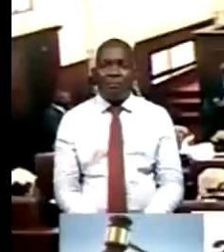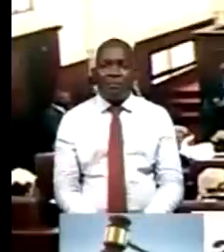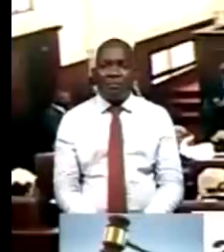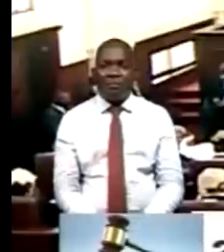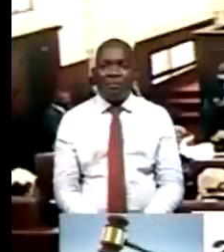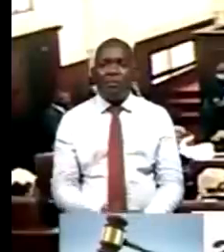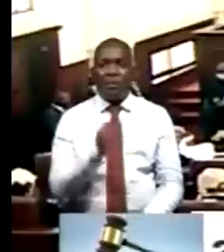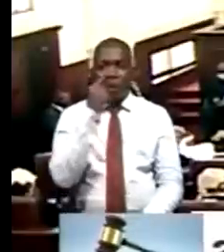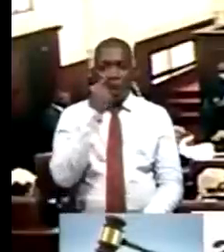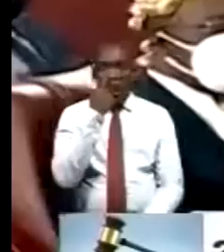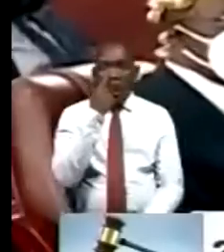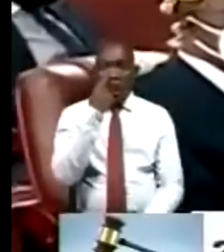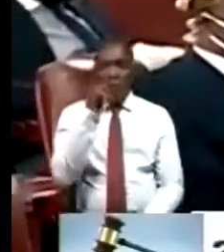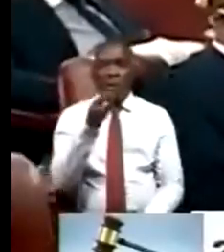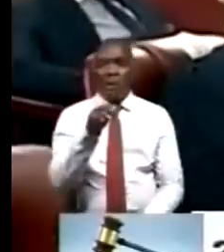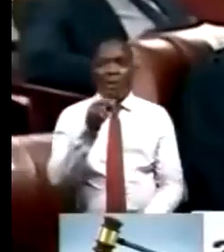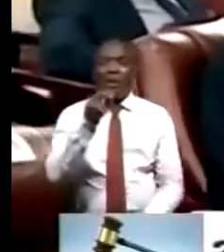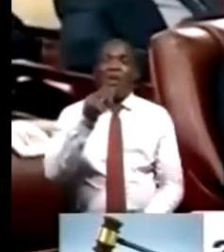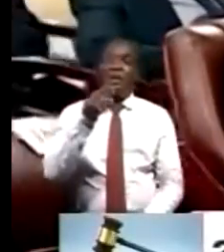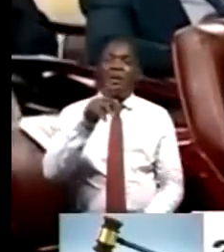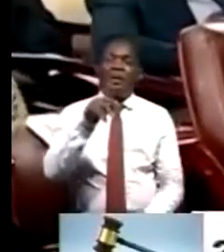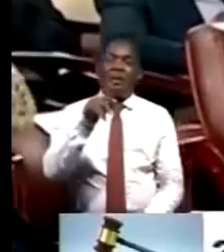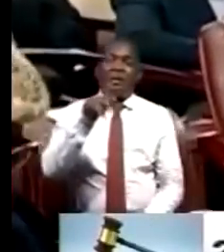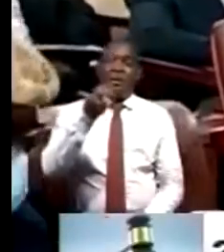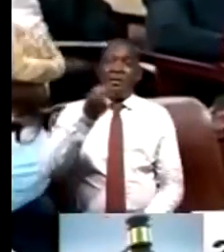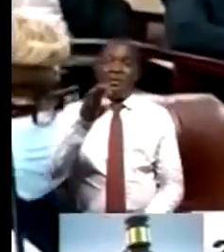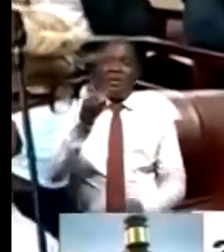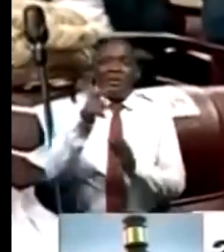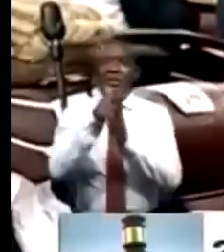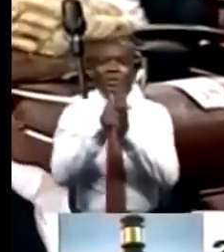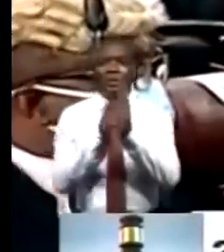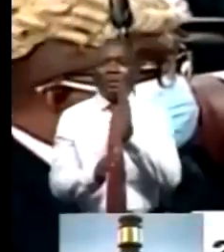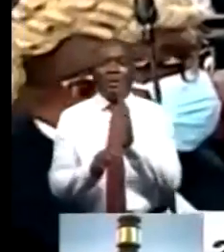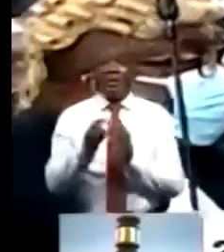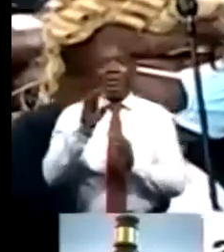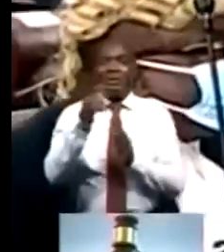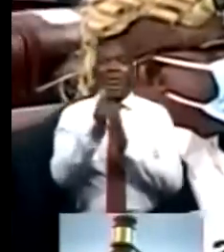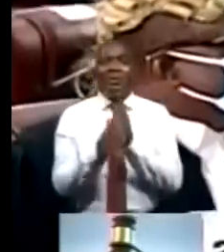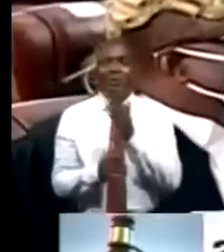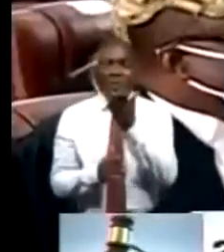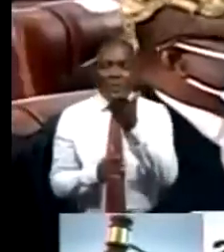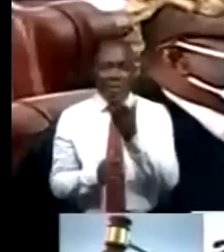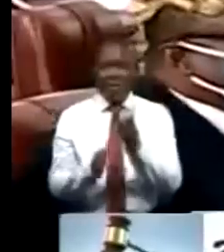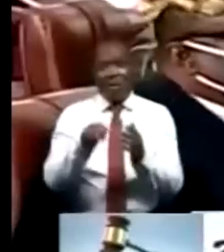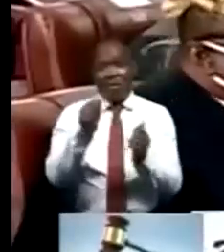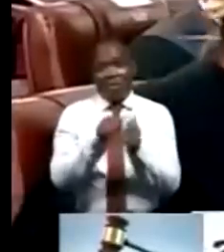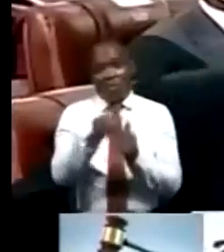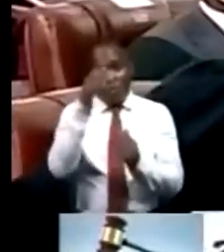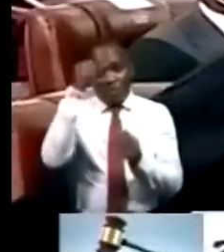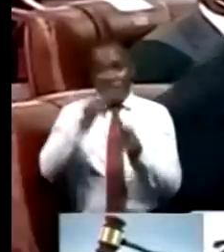May it please my lords, Justin Amenuvor appears for the first respondent with me, A.A. Somoa